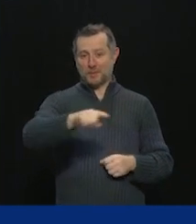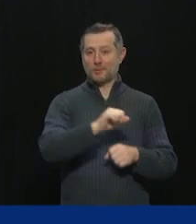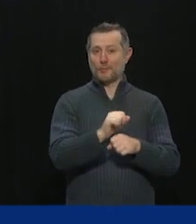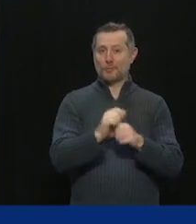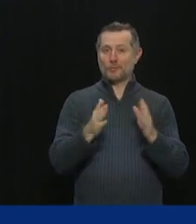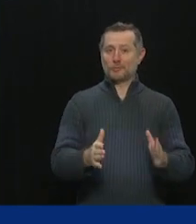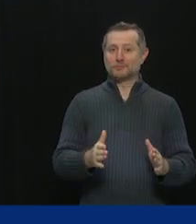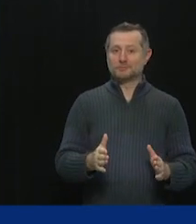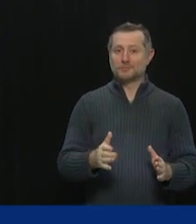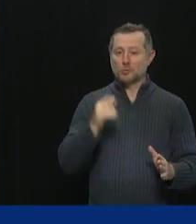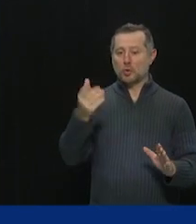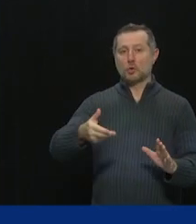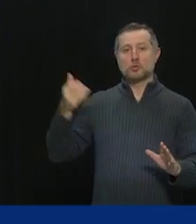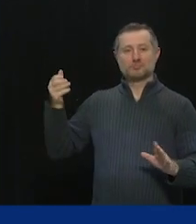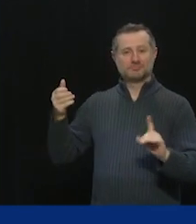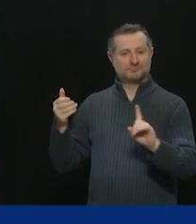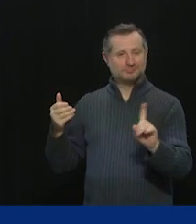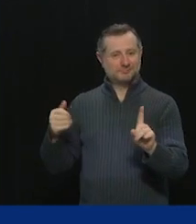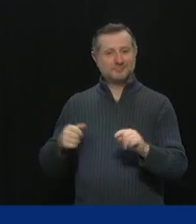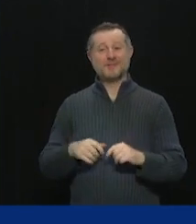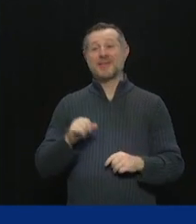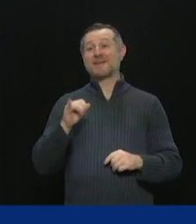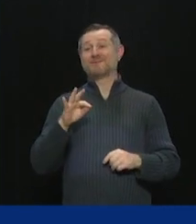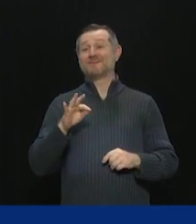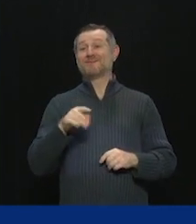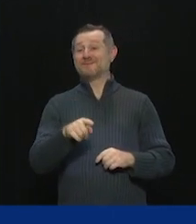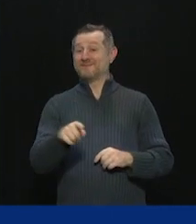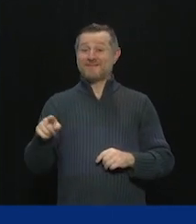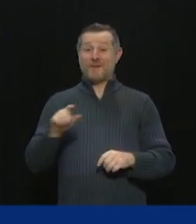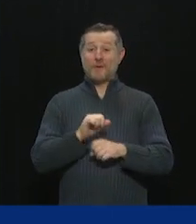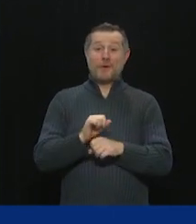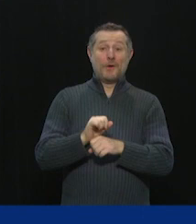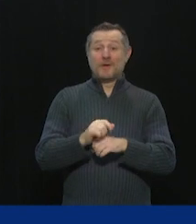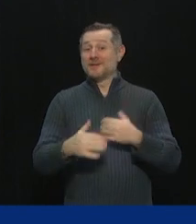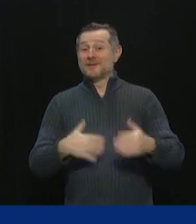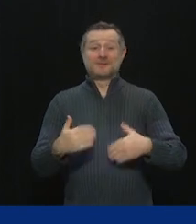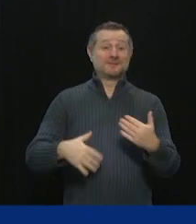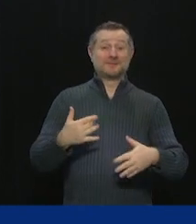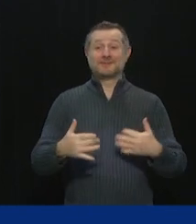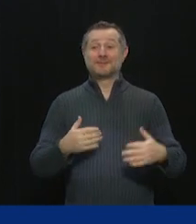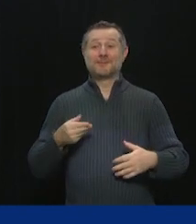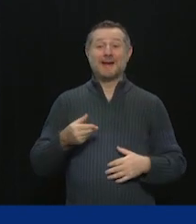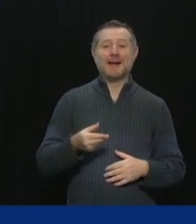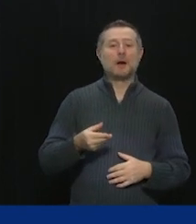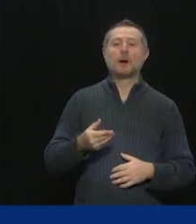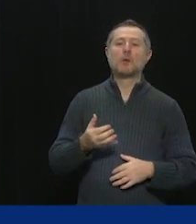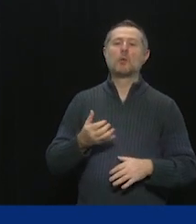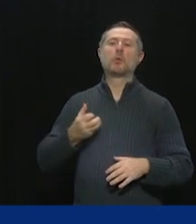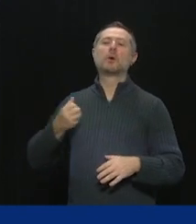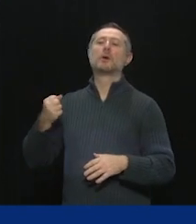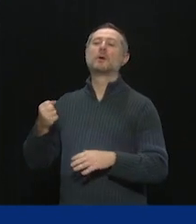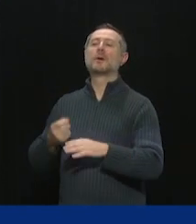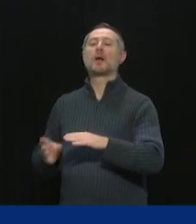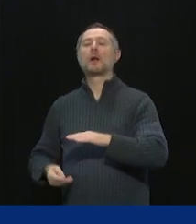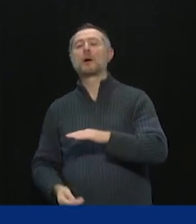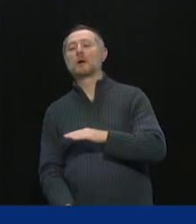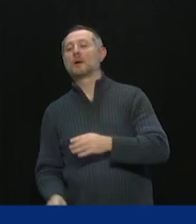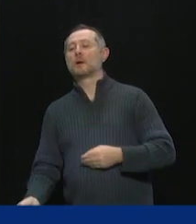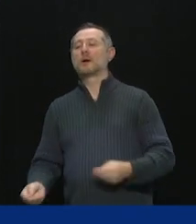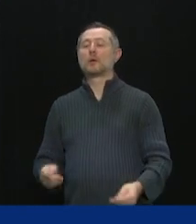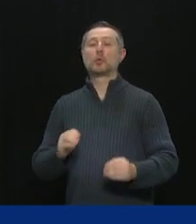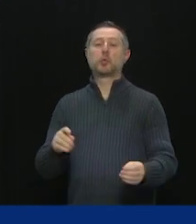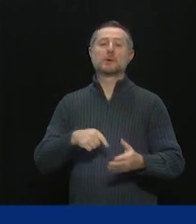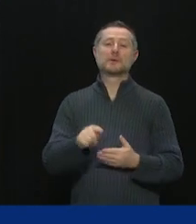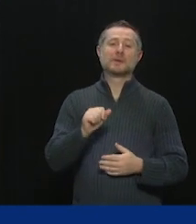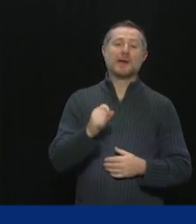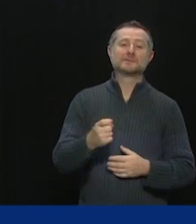if an unscrupulous subcontractor walks off a job or doesn't pay them what they should or tries to pay them under the table. So our contractors will be engaged